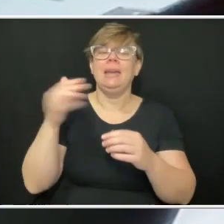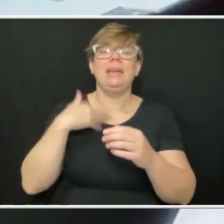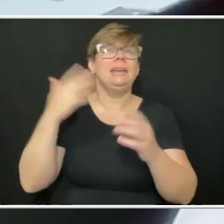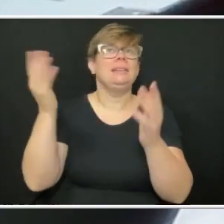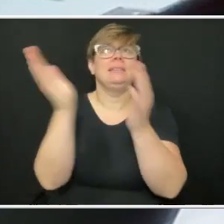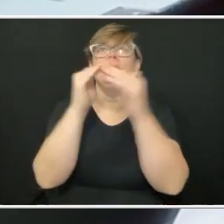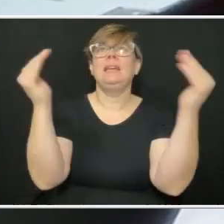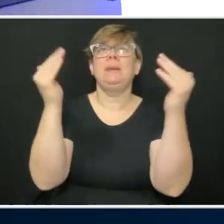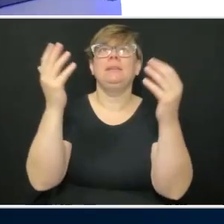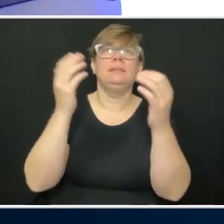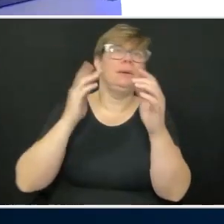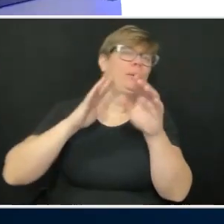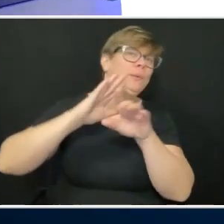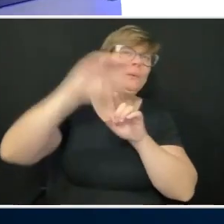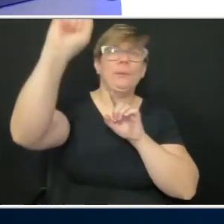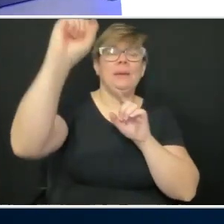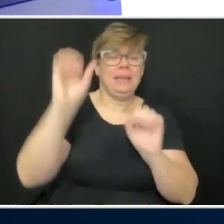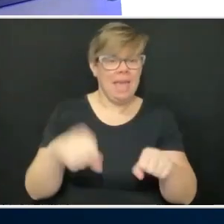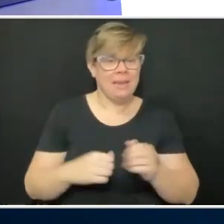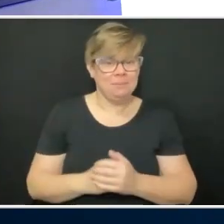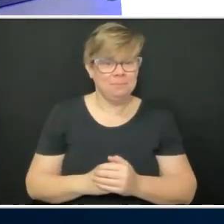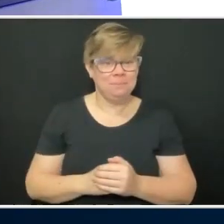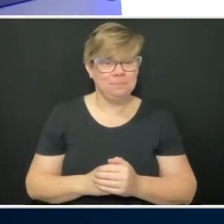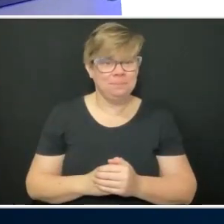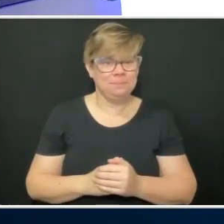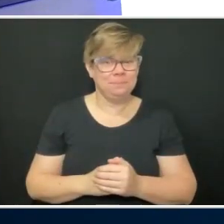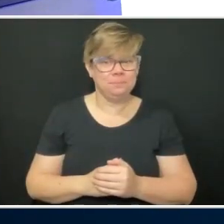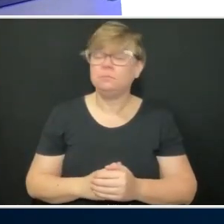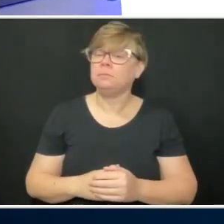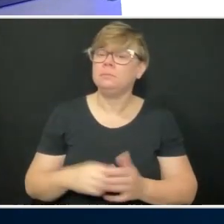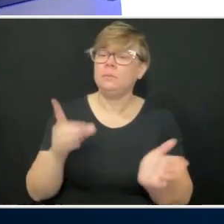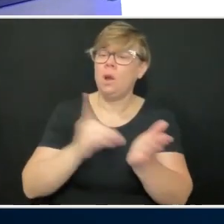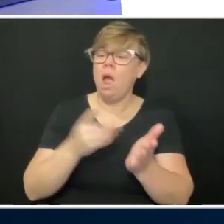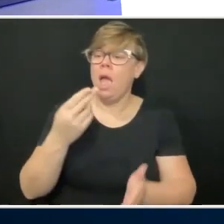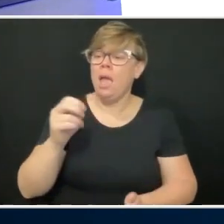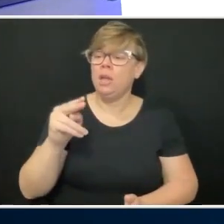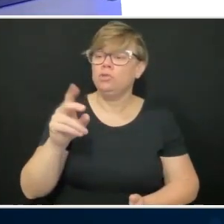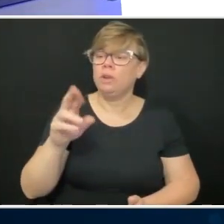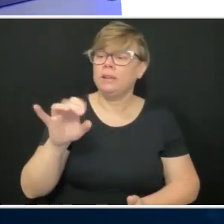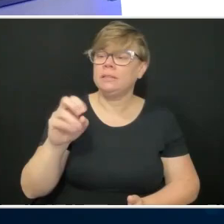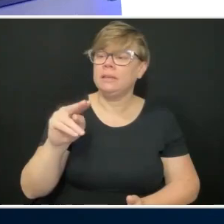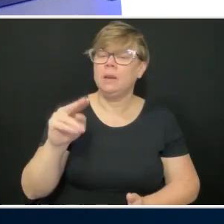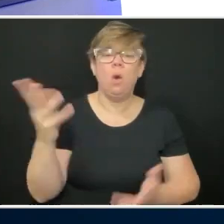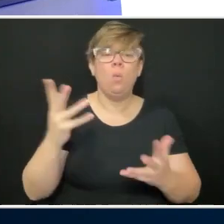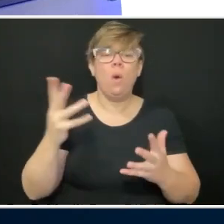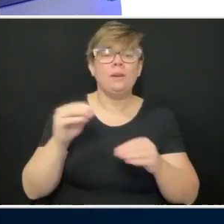school and growing up. Dr. Hendrickson, do you know what causes prune belly syndrome?